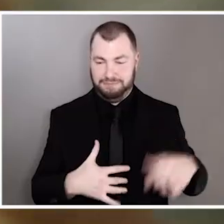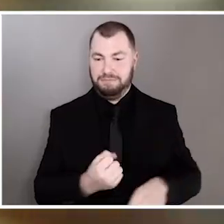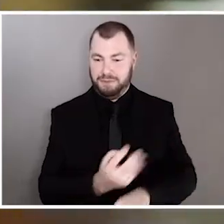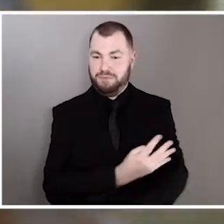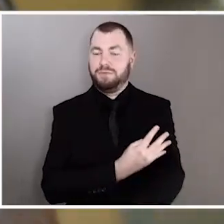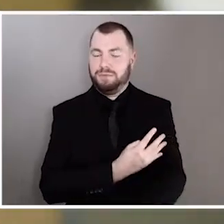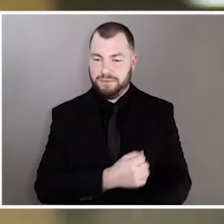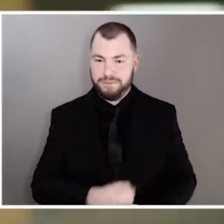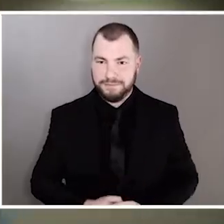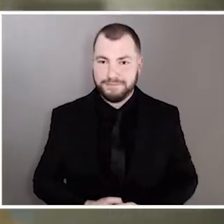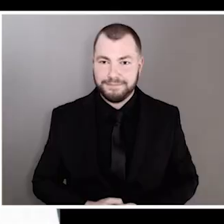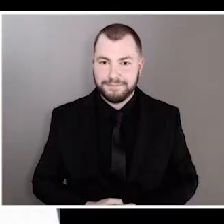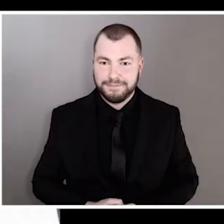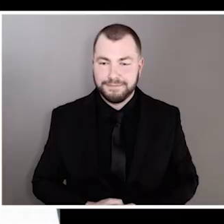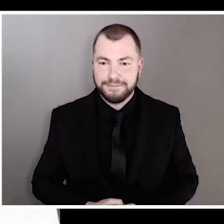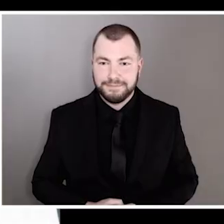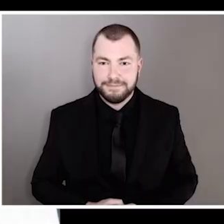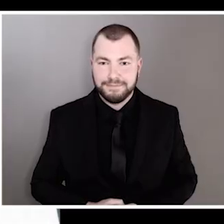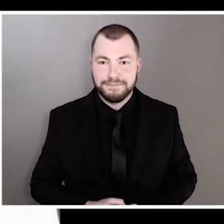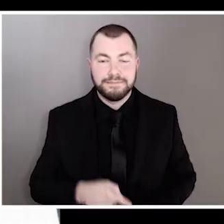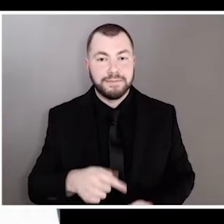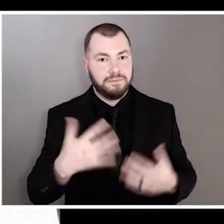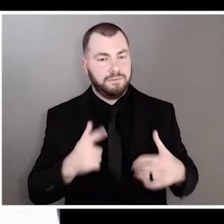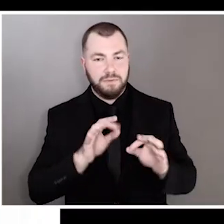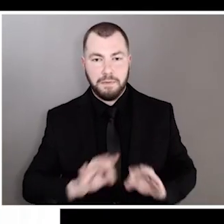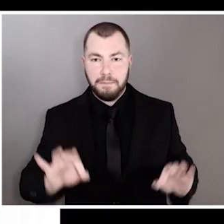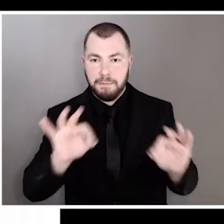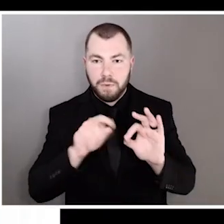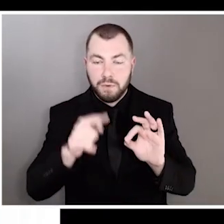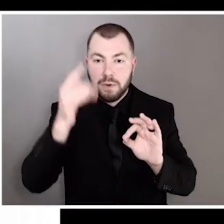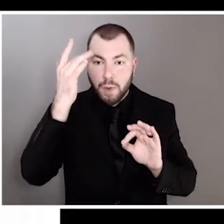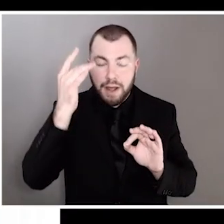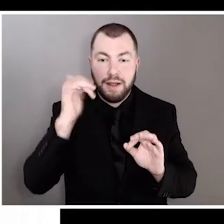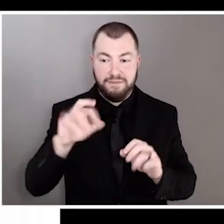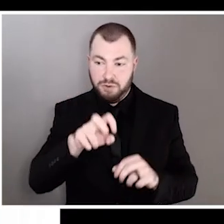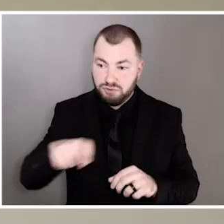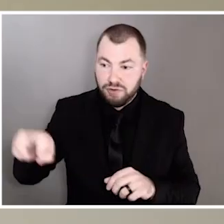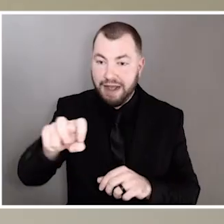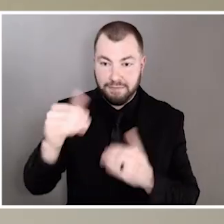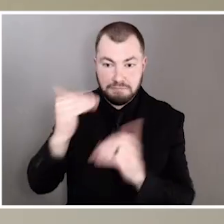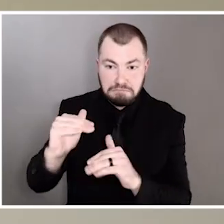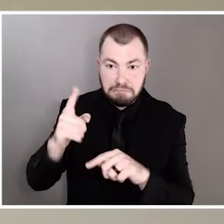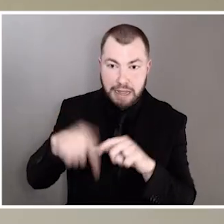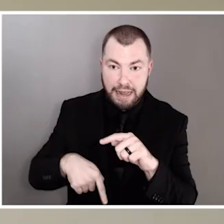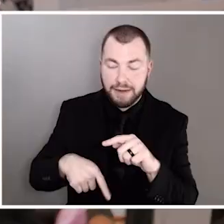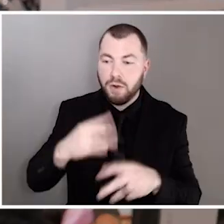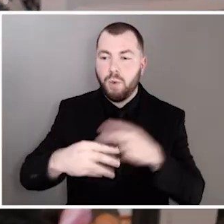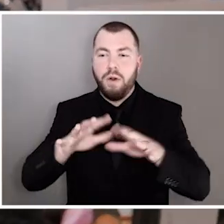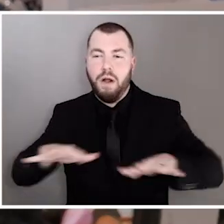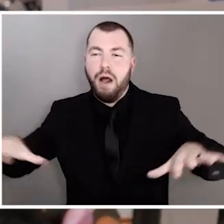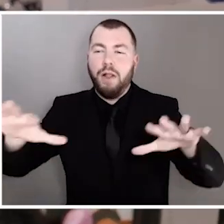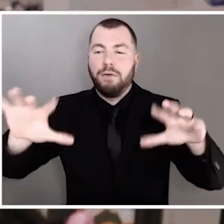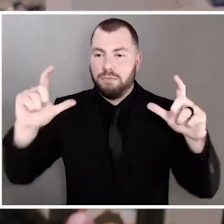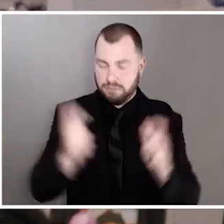little bit. This is extremely important because without the ability to travel, the world becomes a lot